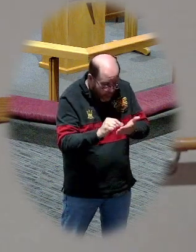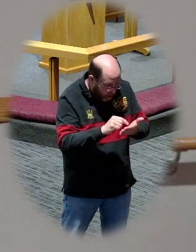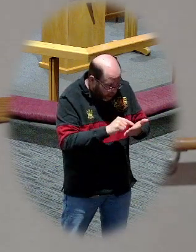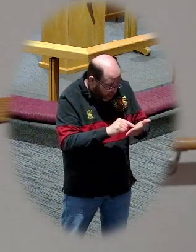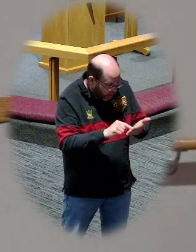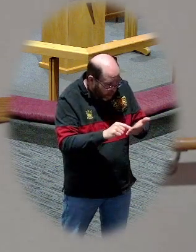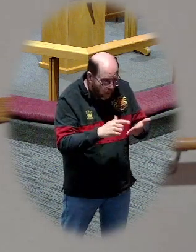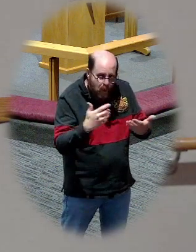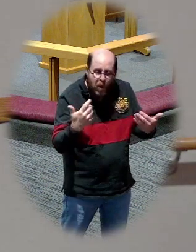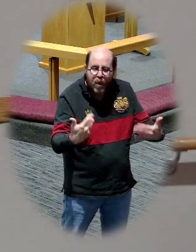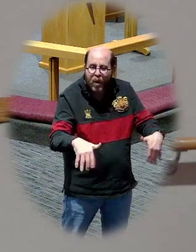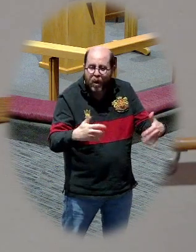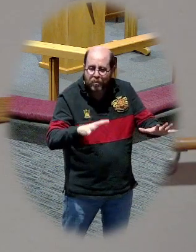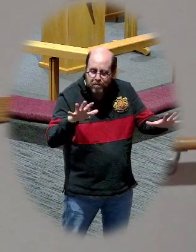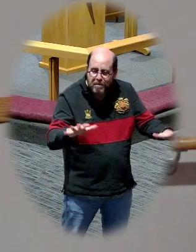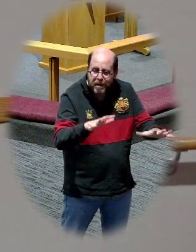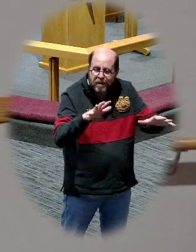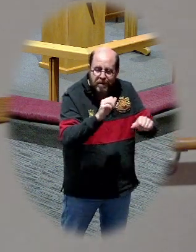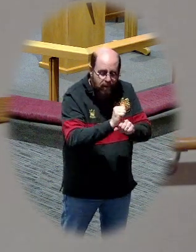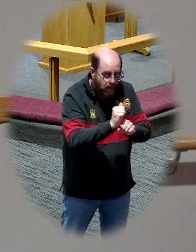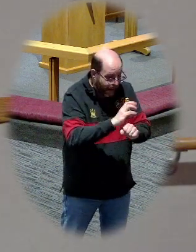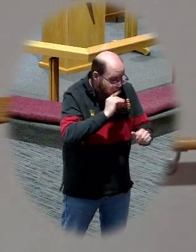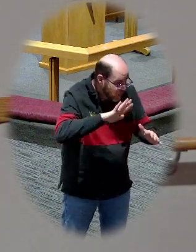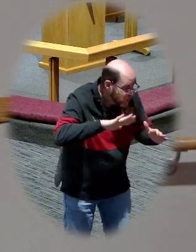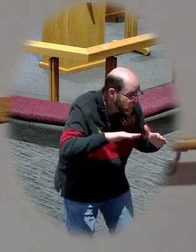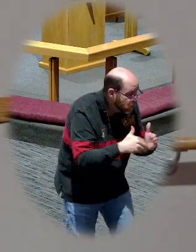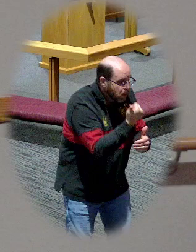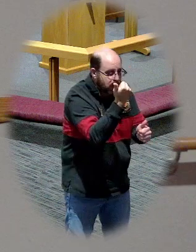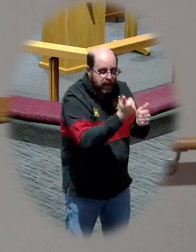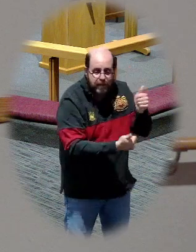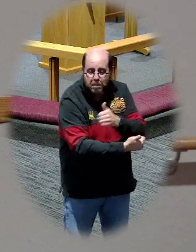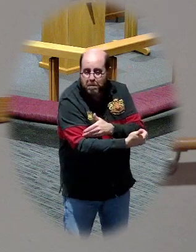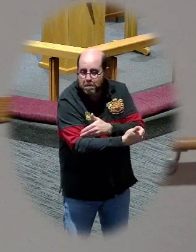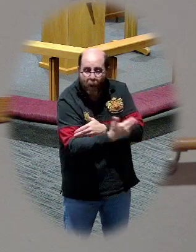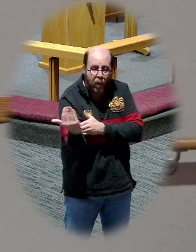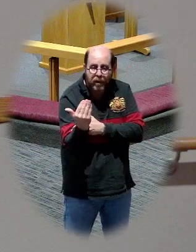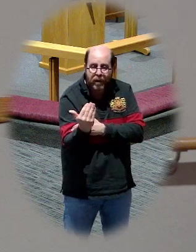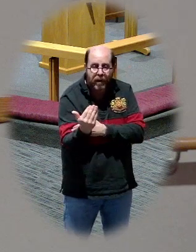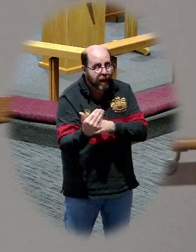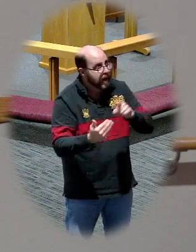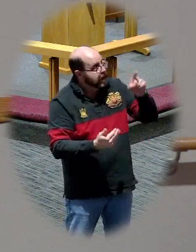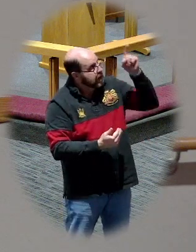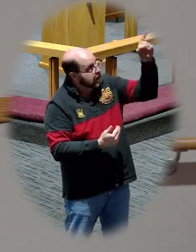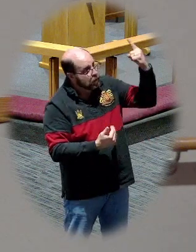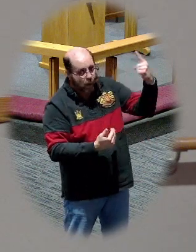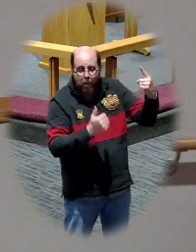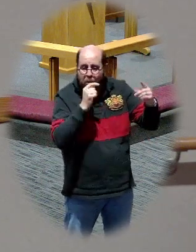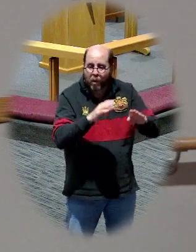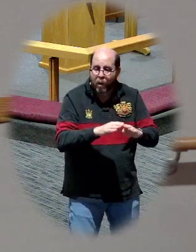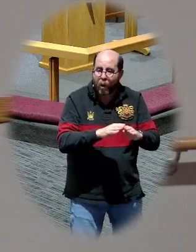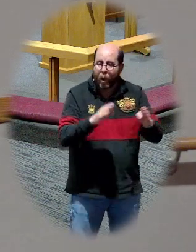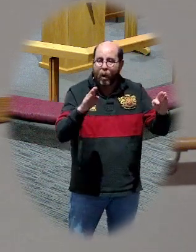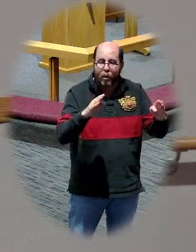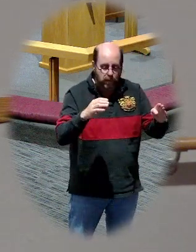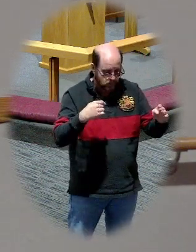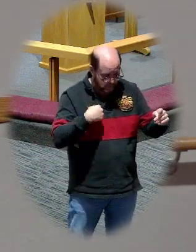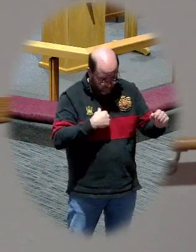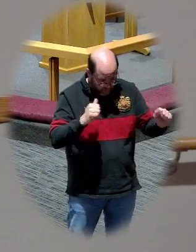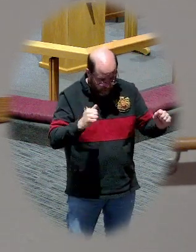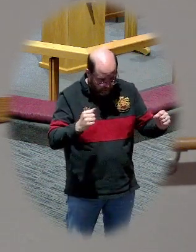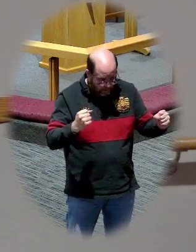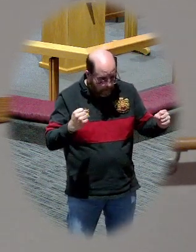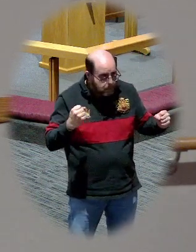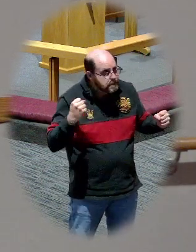very miraculous way is new every morning. He is the one who opens our lips so that our mouths would declare